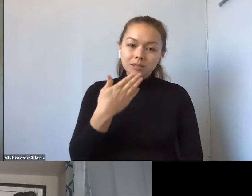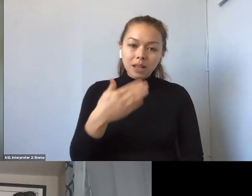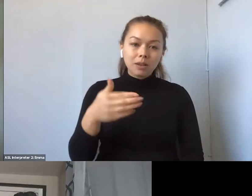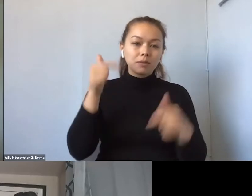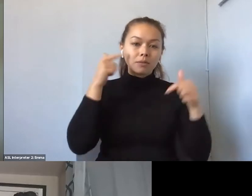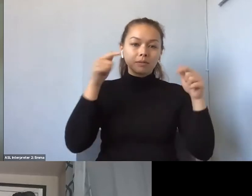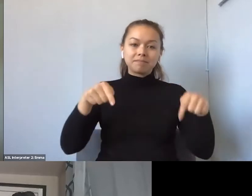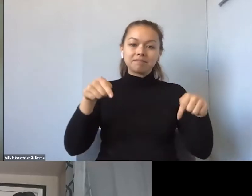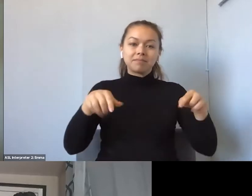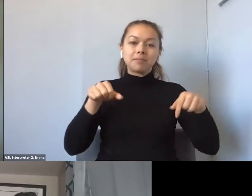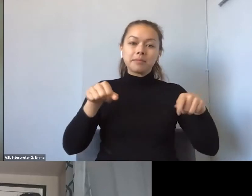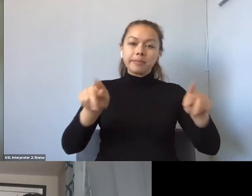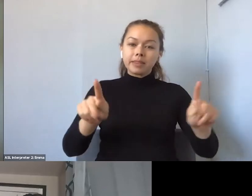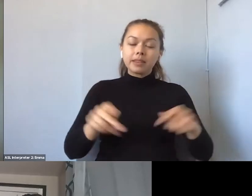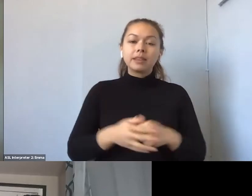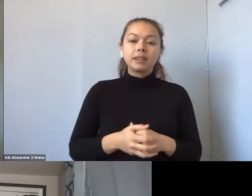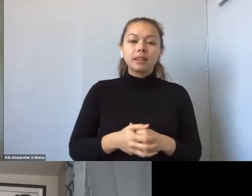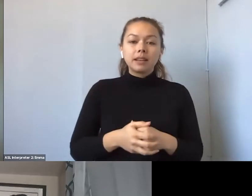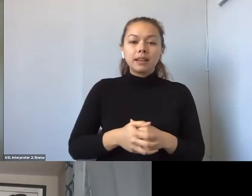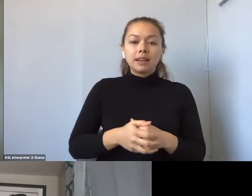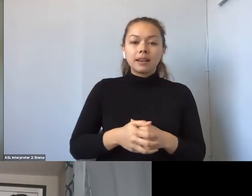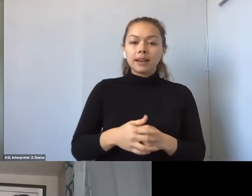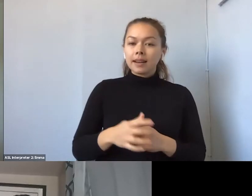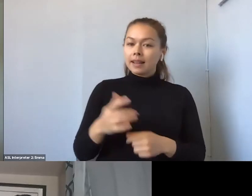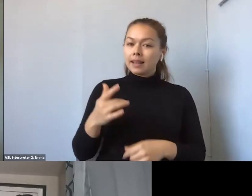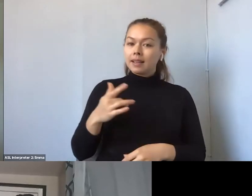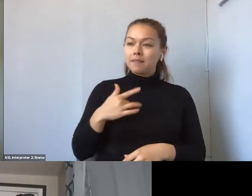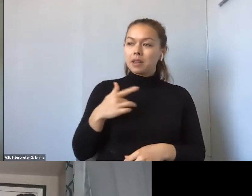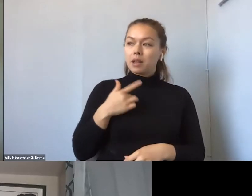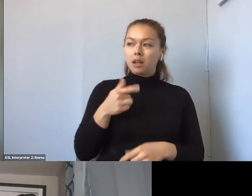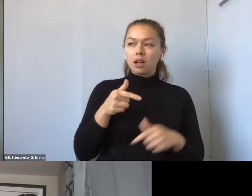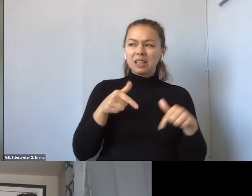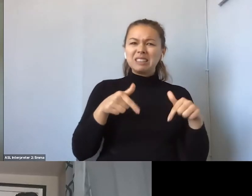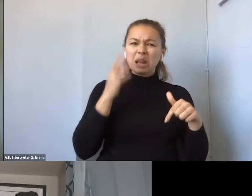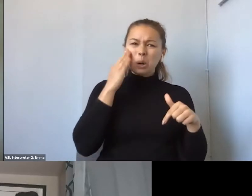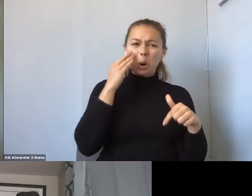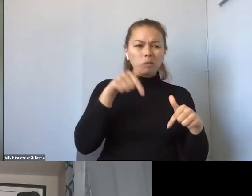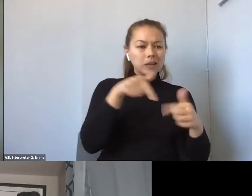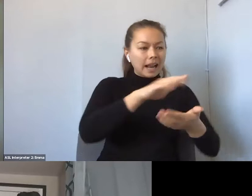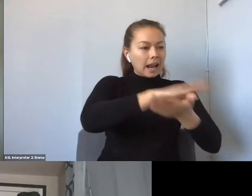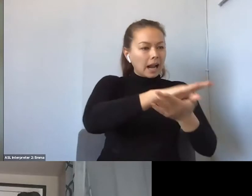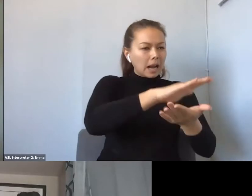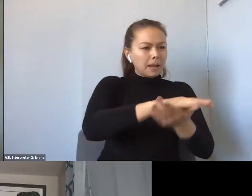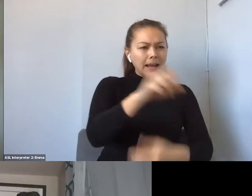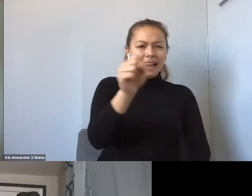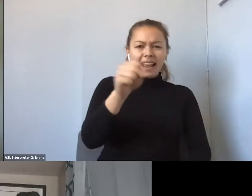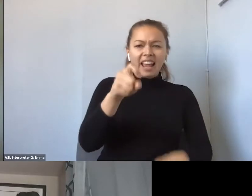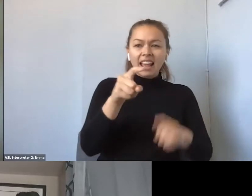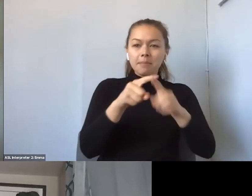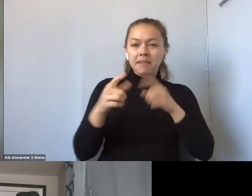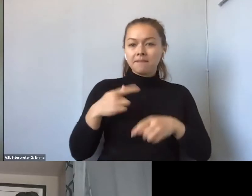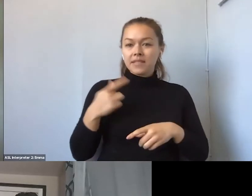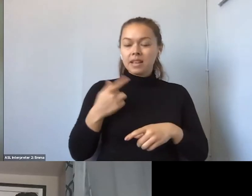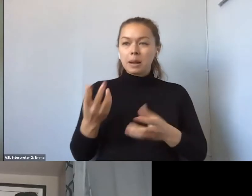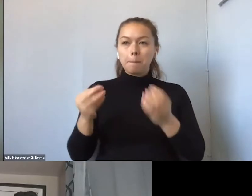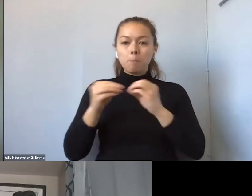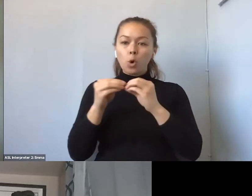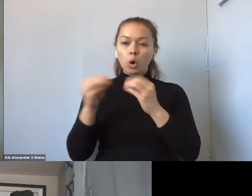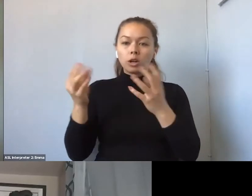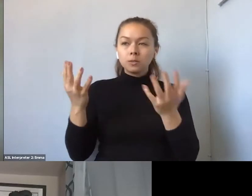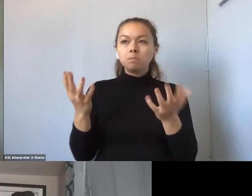felt it was like more spiritual than academic to me, because as people